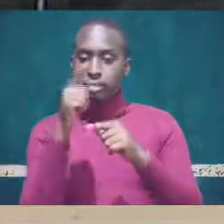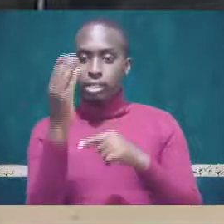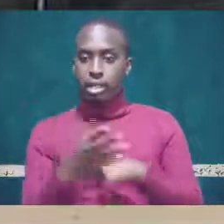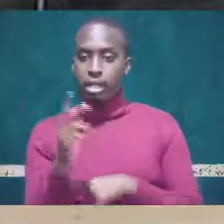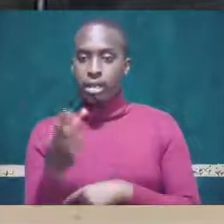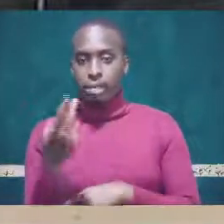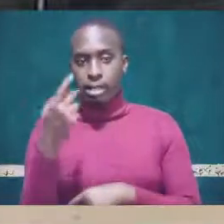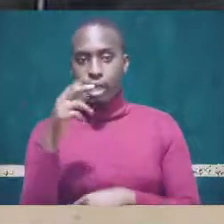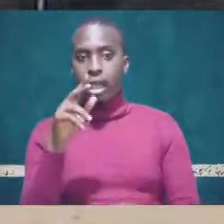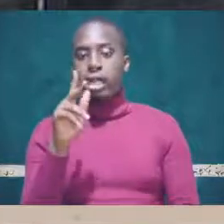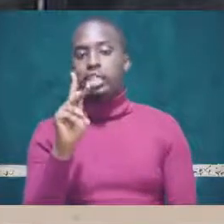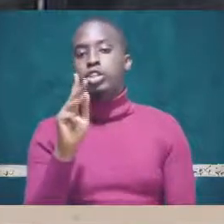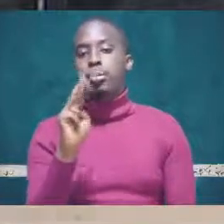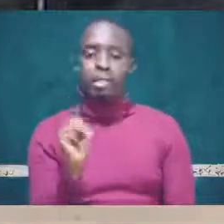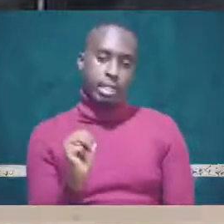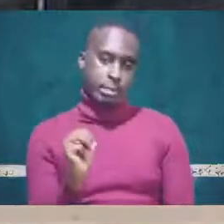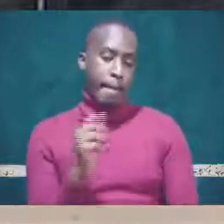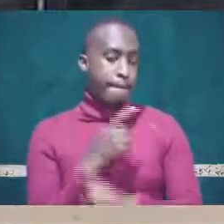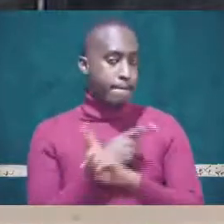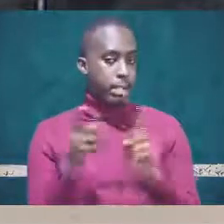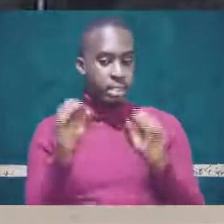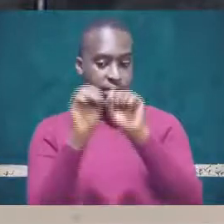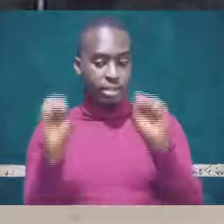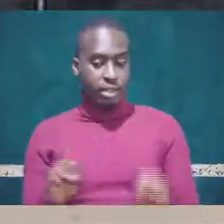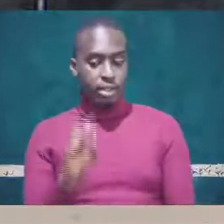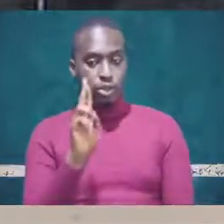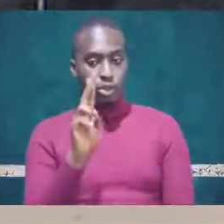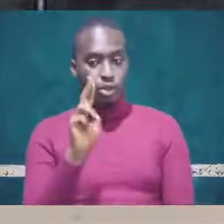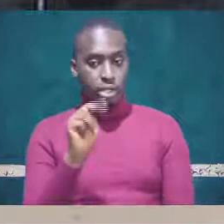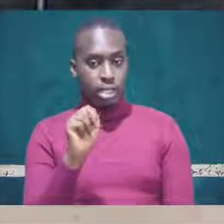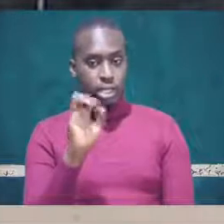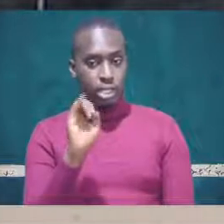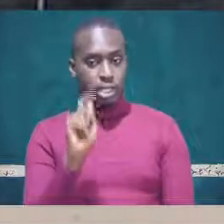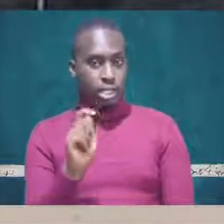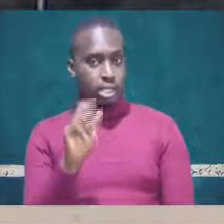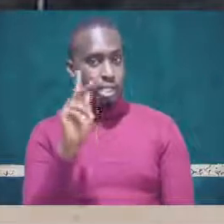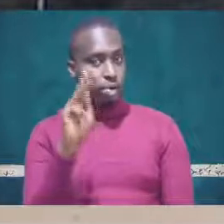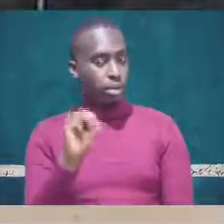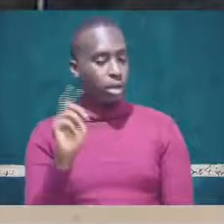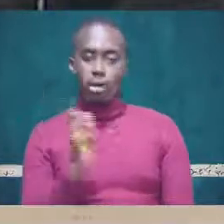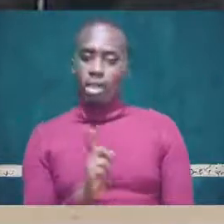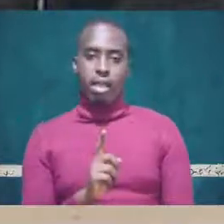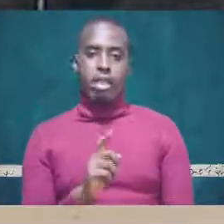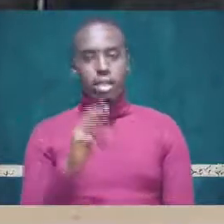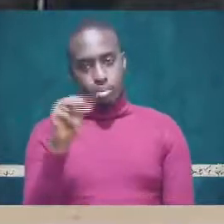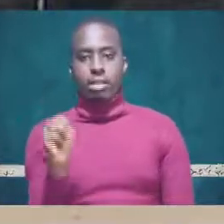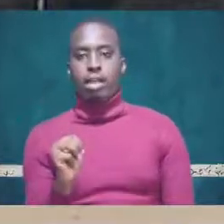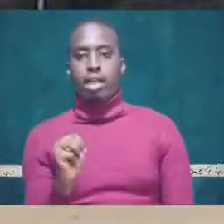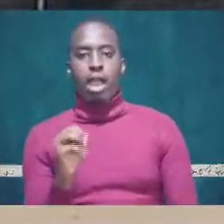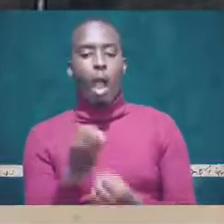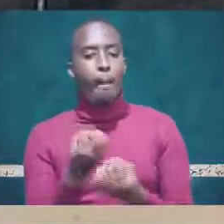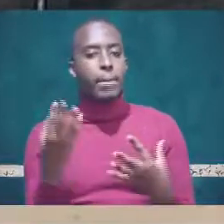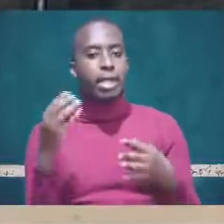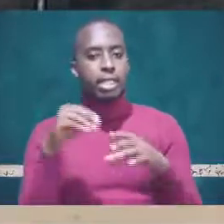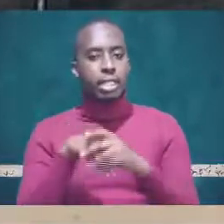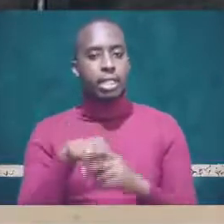kilometer. But is the standard unit kilometer? No, standard unit is meter. How many